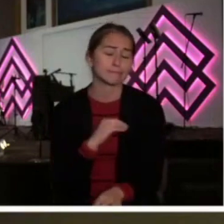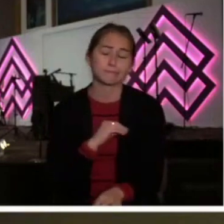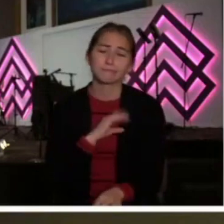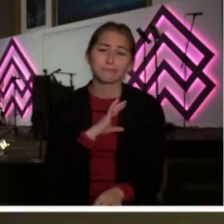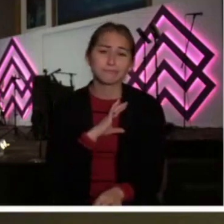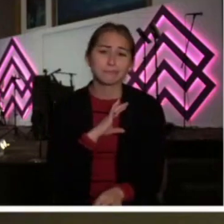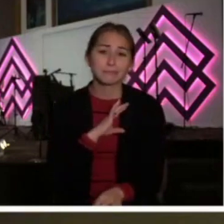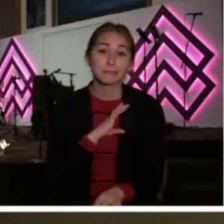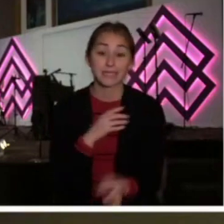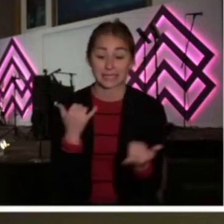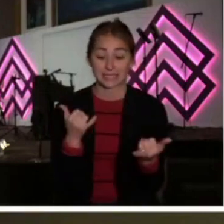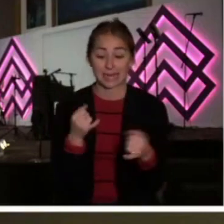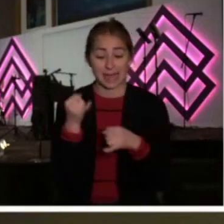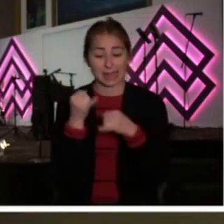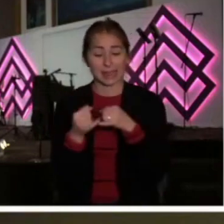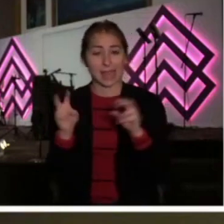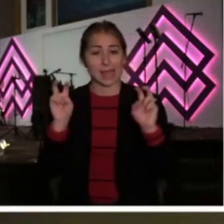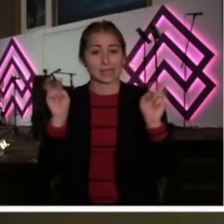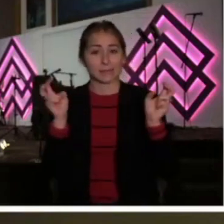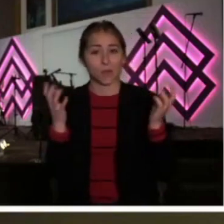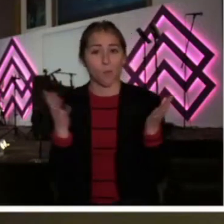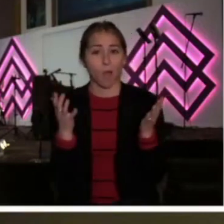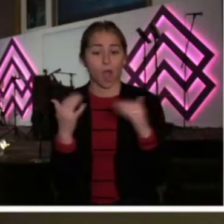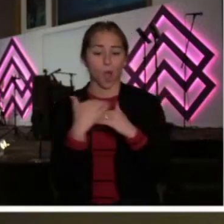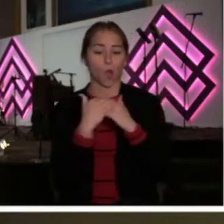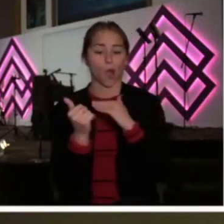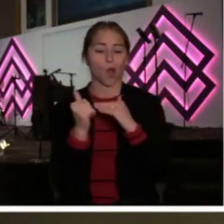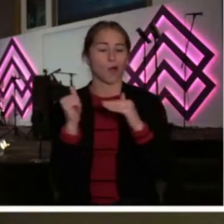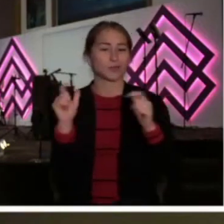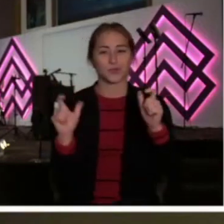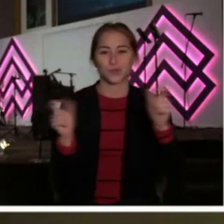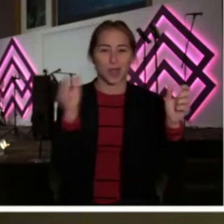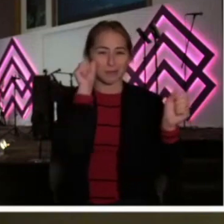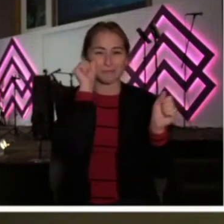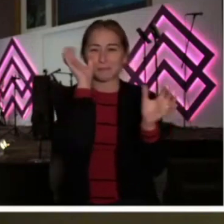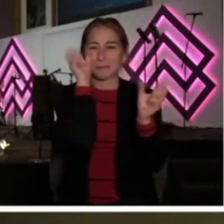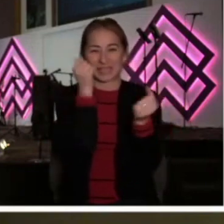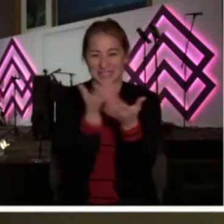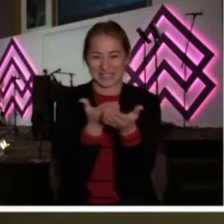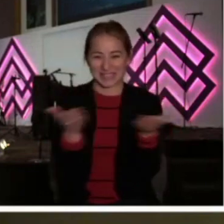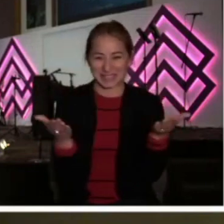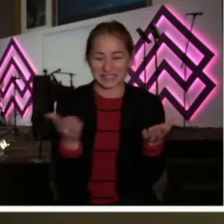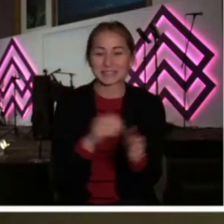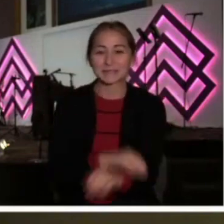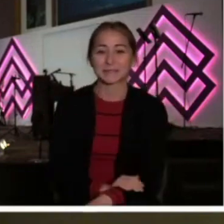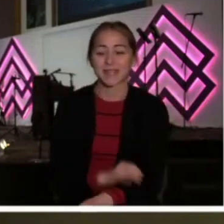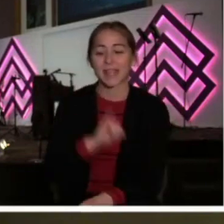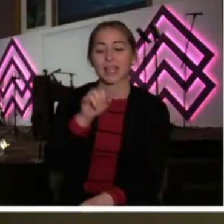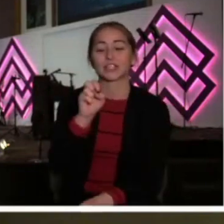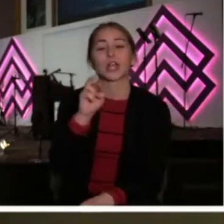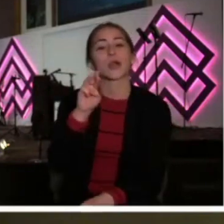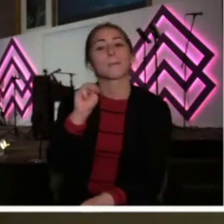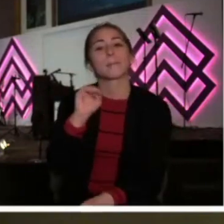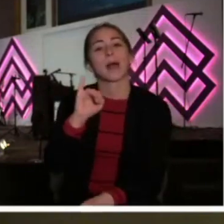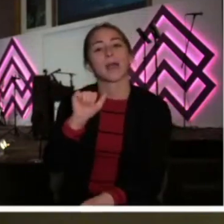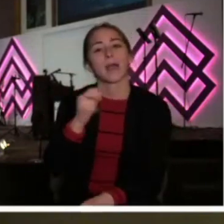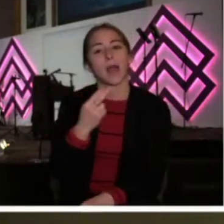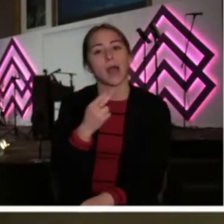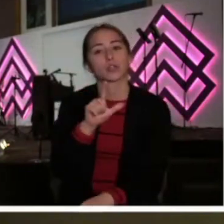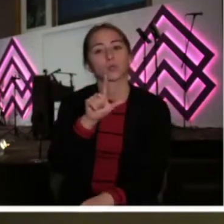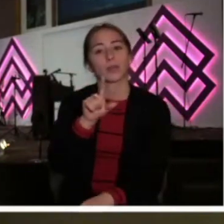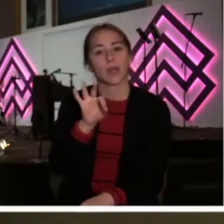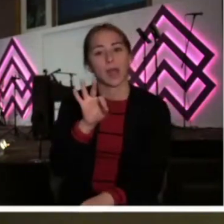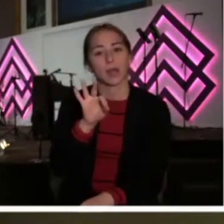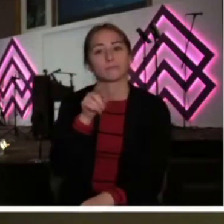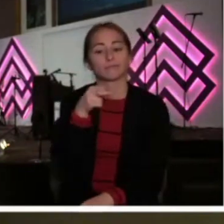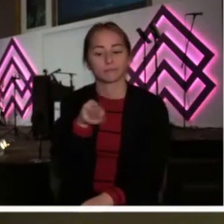the last topic, which is called to greater things. Called to greater things. And in Jeremiah 29:11, which has been our theme